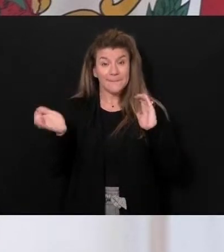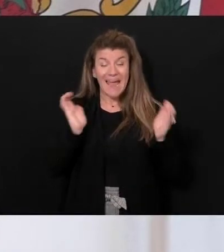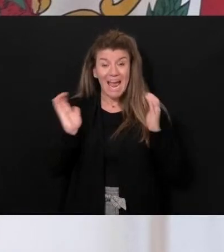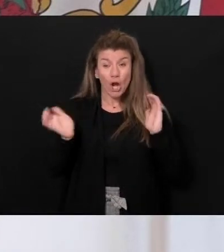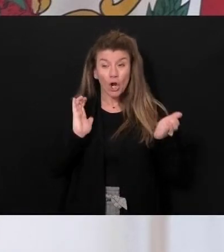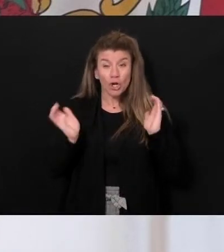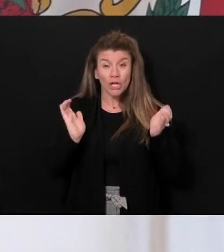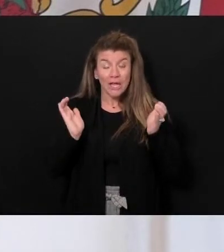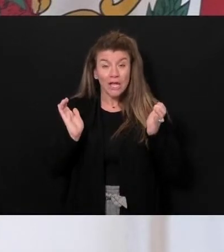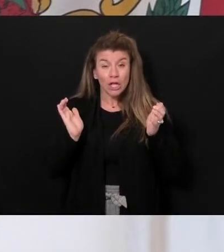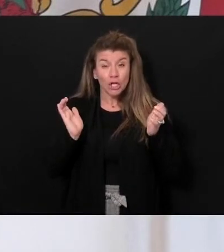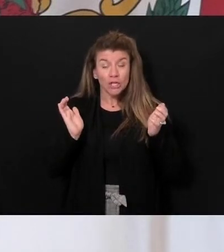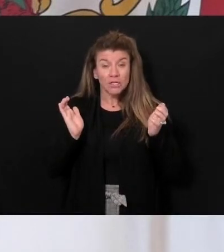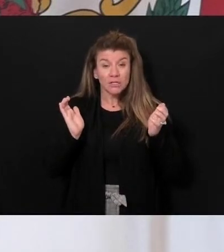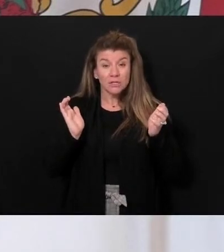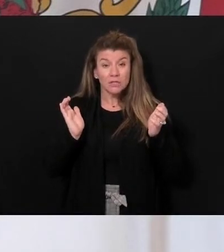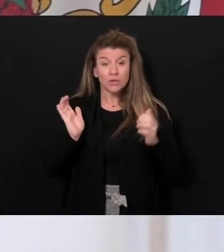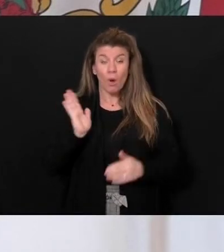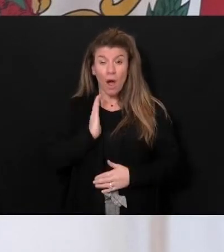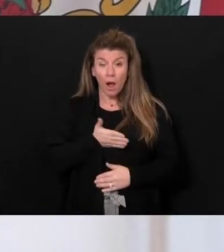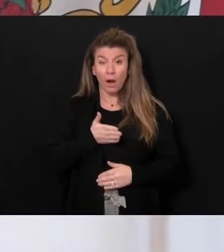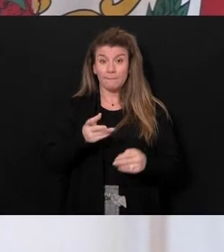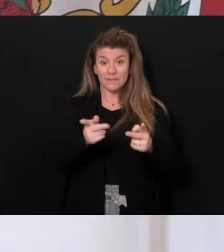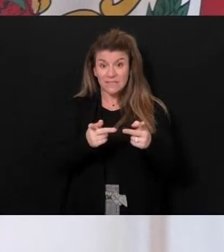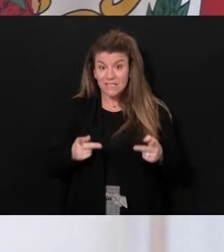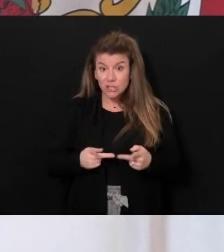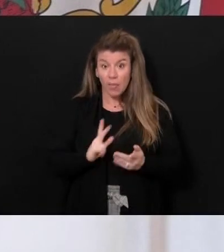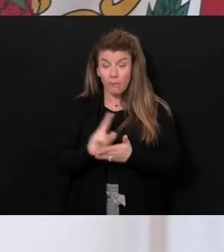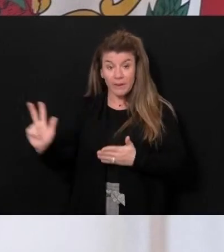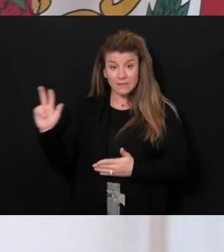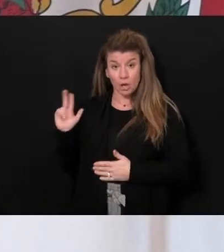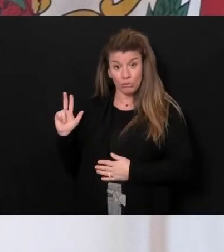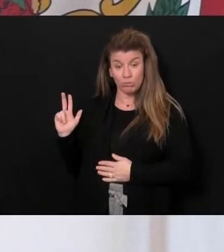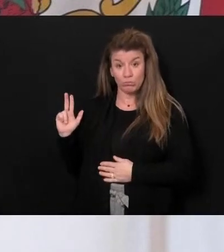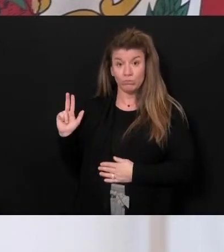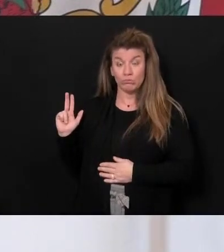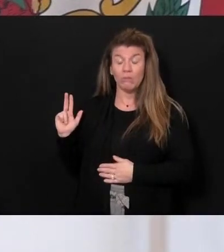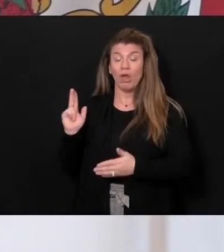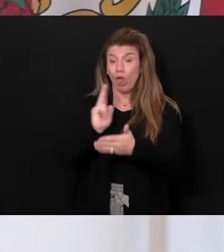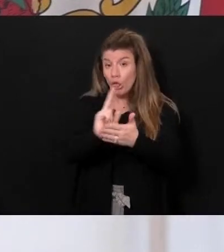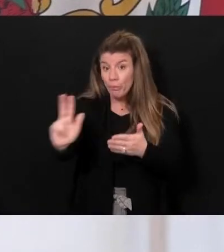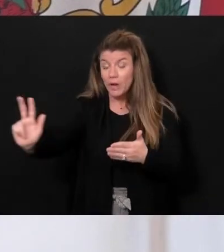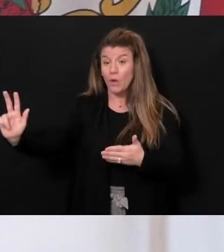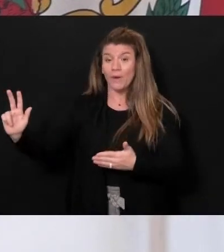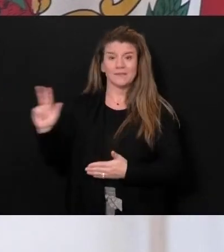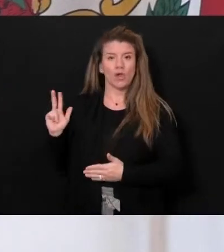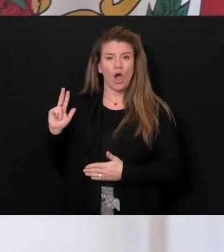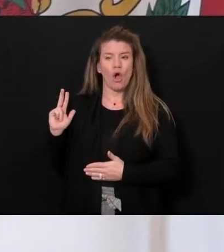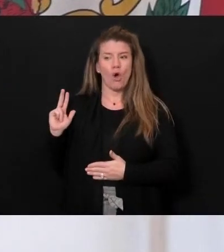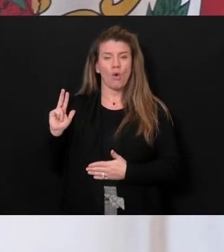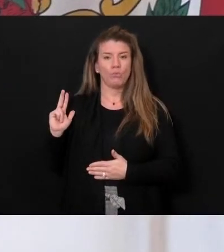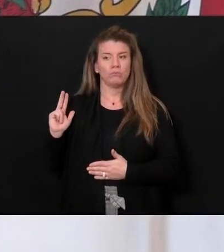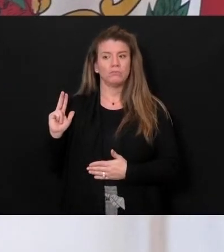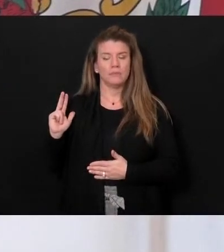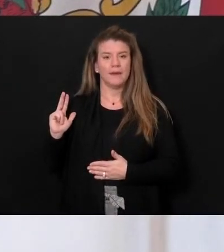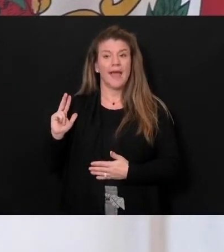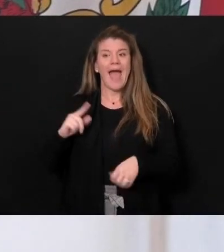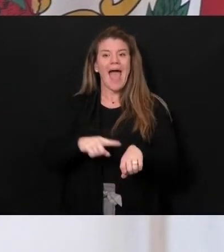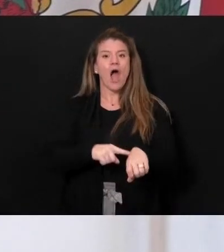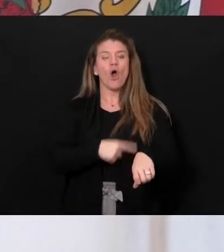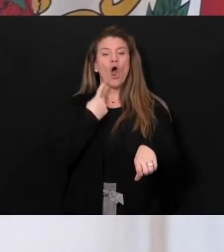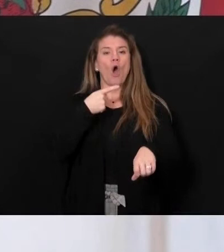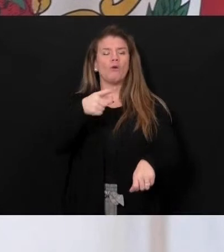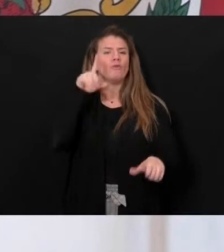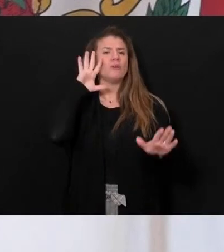we were, you know, 3 weeks ago, how long would you have expected to